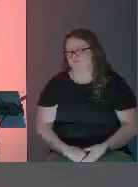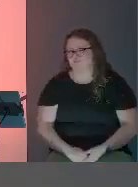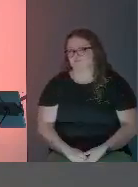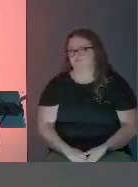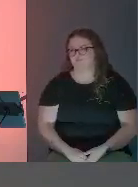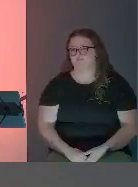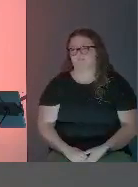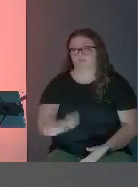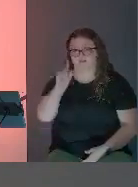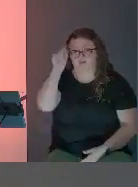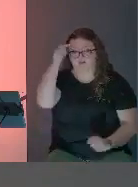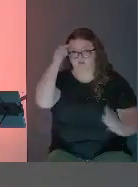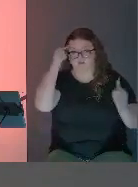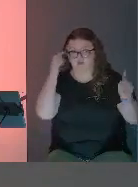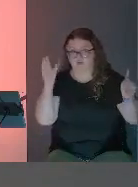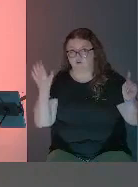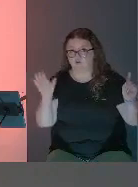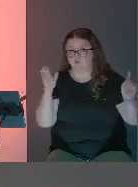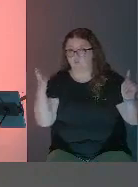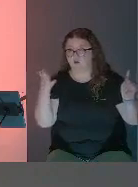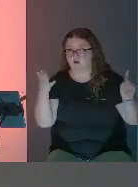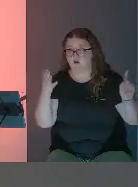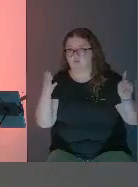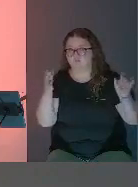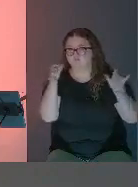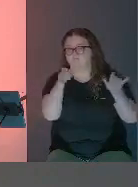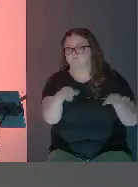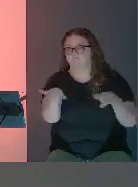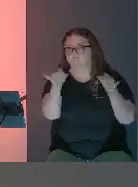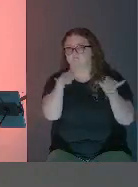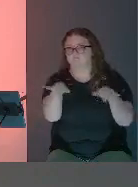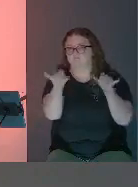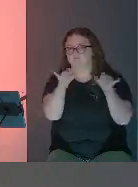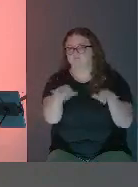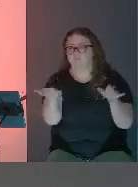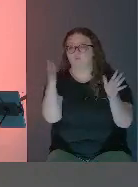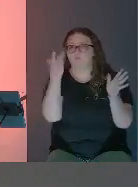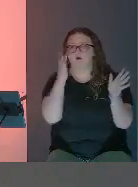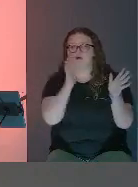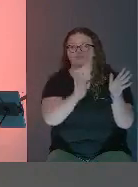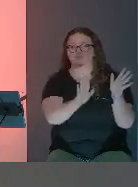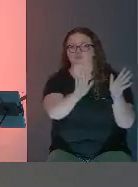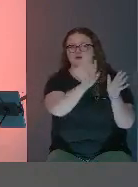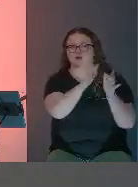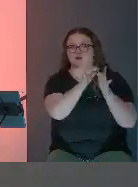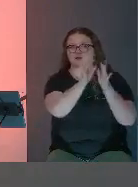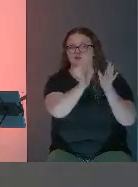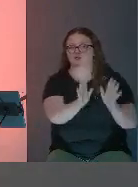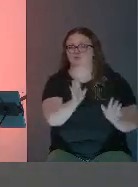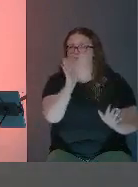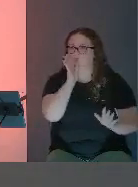they will do is continue to do what they're doing right now because of the leadership that is present. We're going to talk about what our